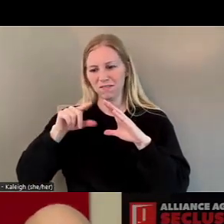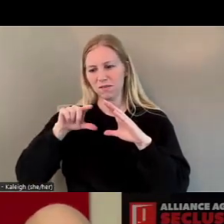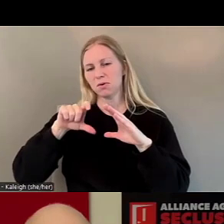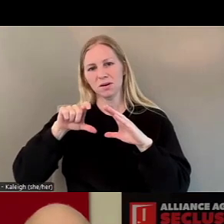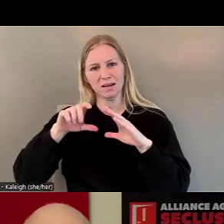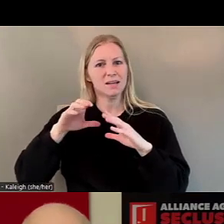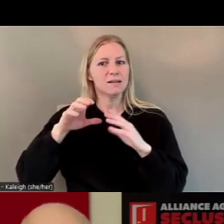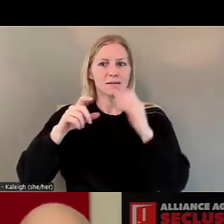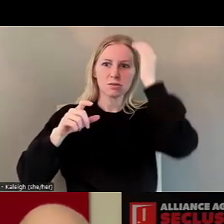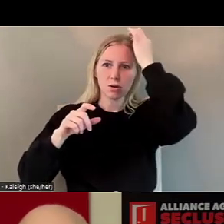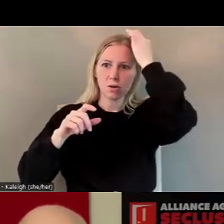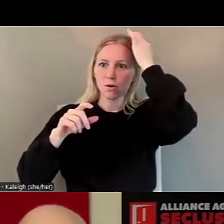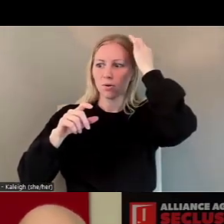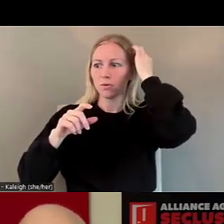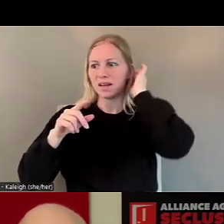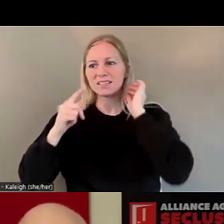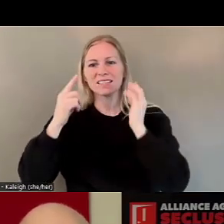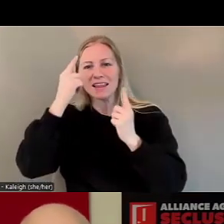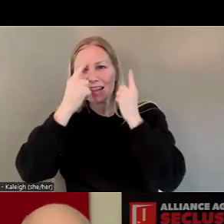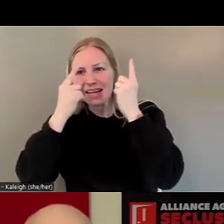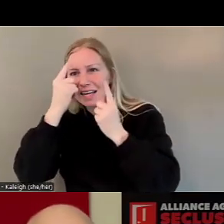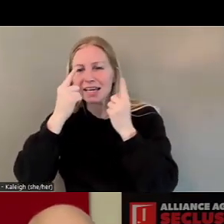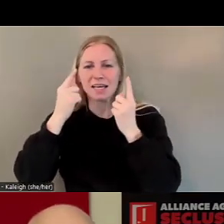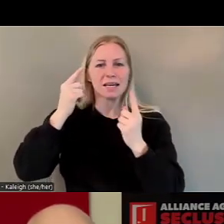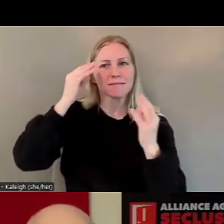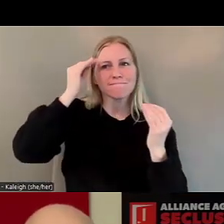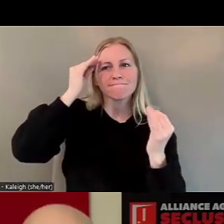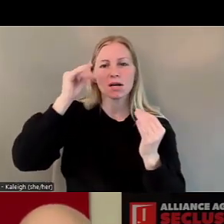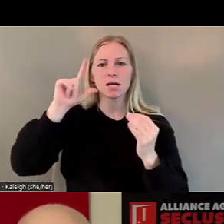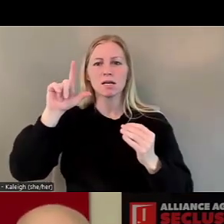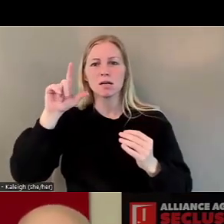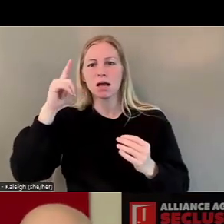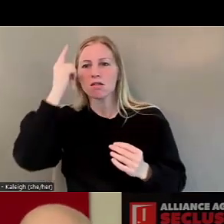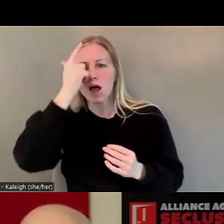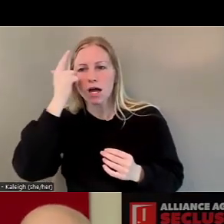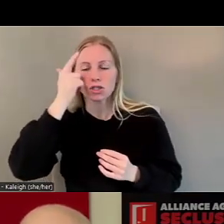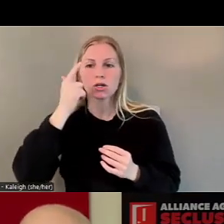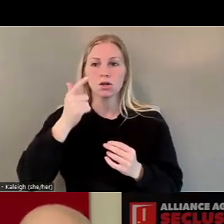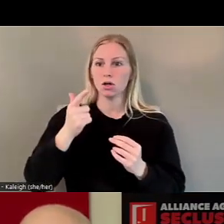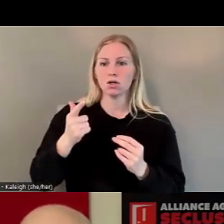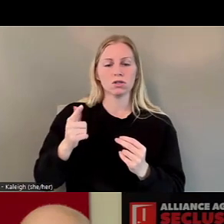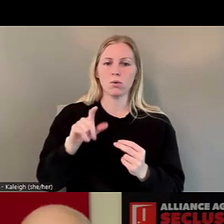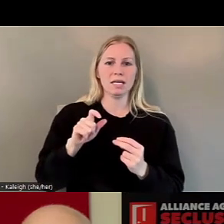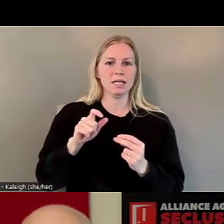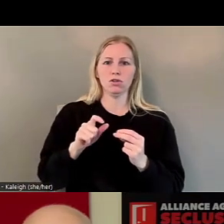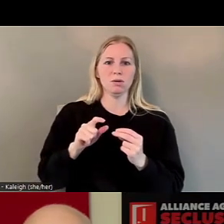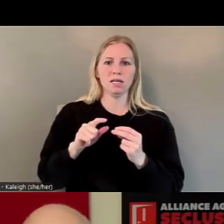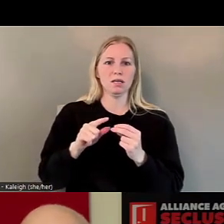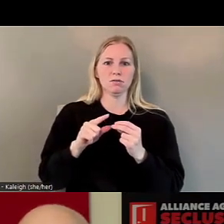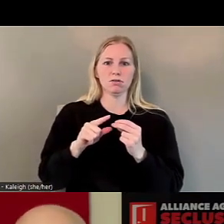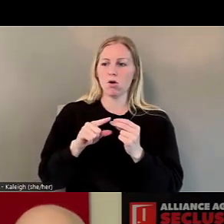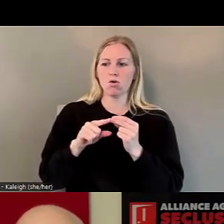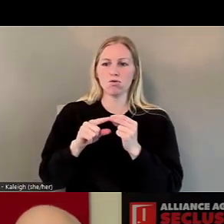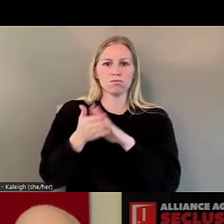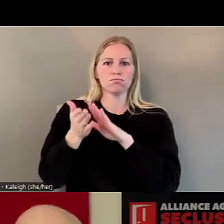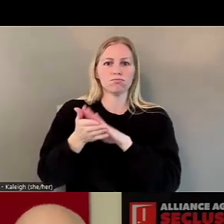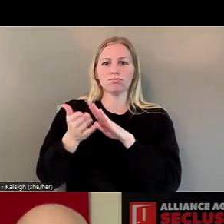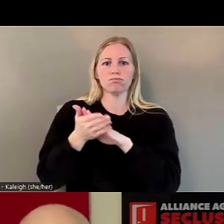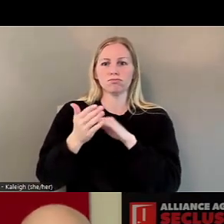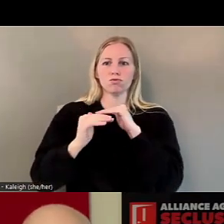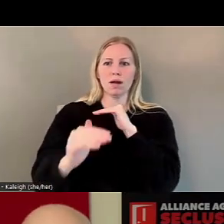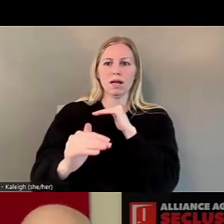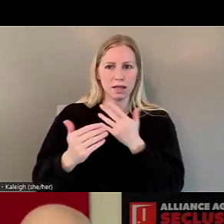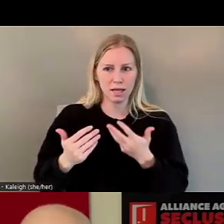be regulated. We have to be connected. And that connection is so important to educational outcomes. But again, the impact